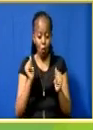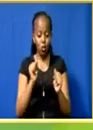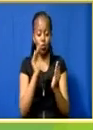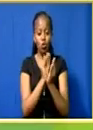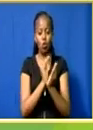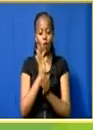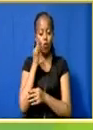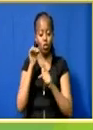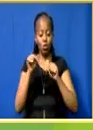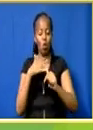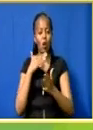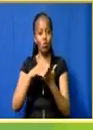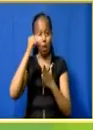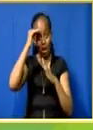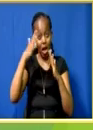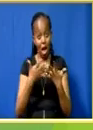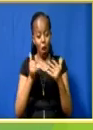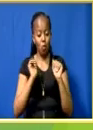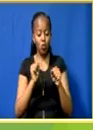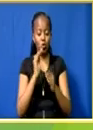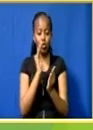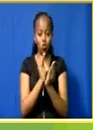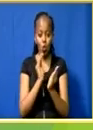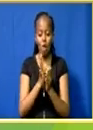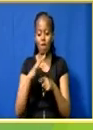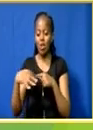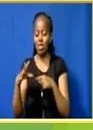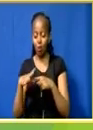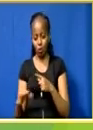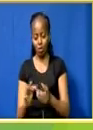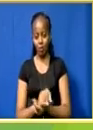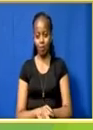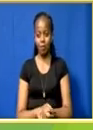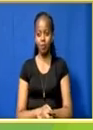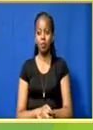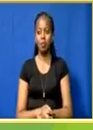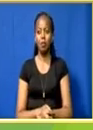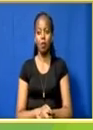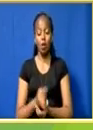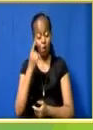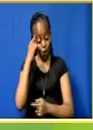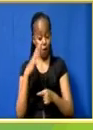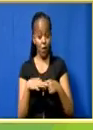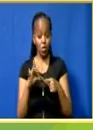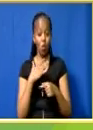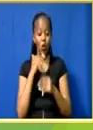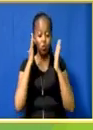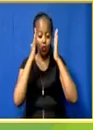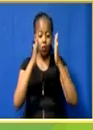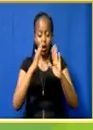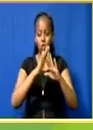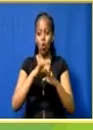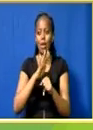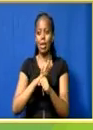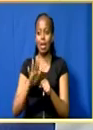Today, we want to look at preservation of vegetables. Oh, yeah. And for the vegetables, we are going to